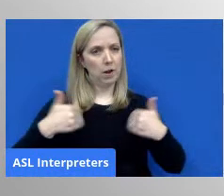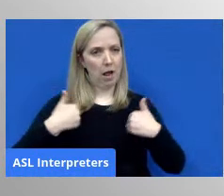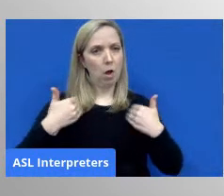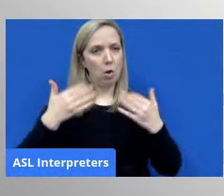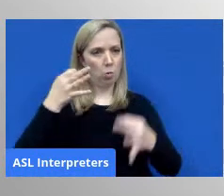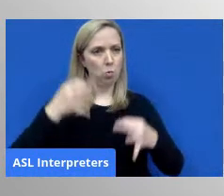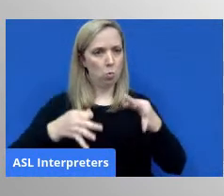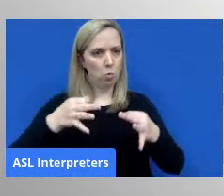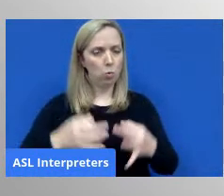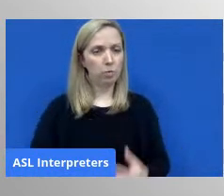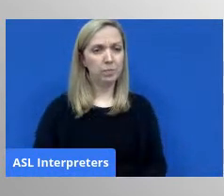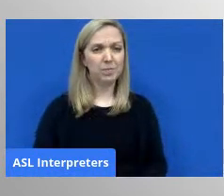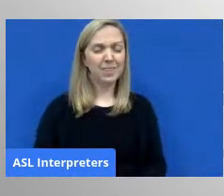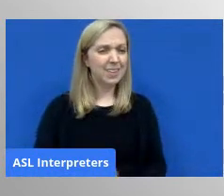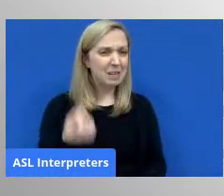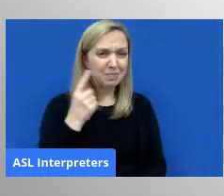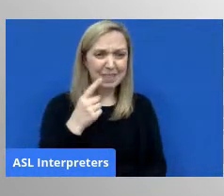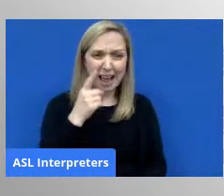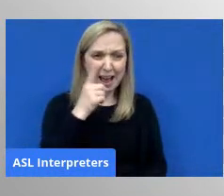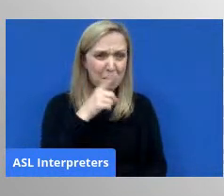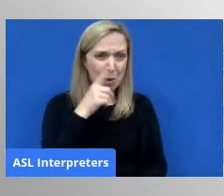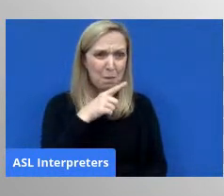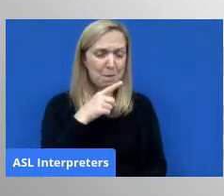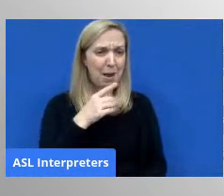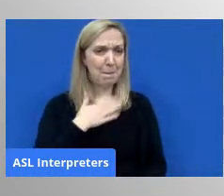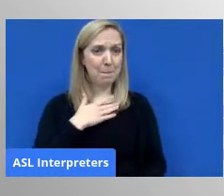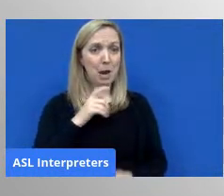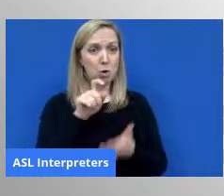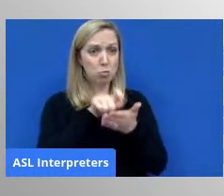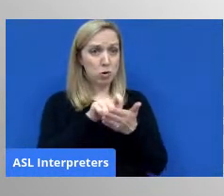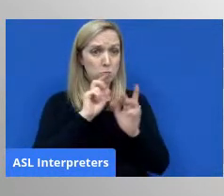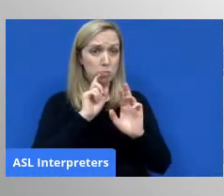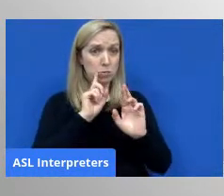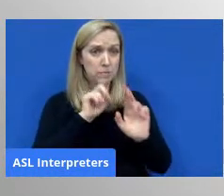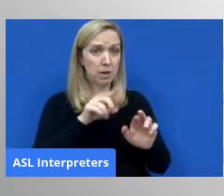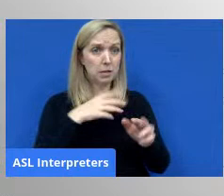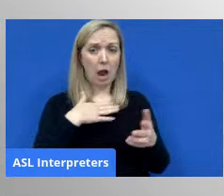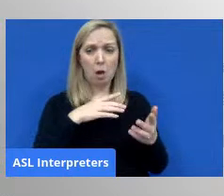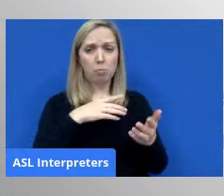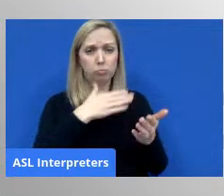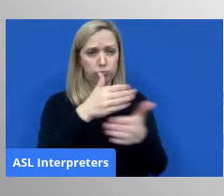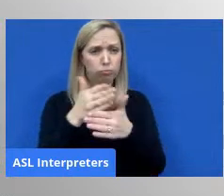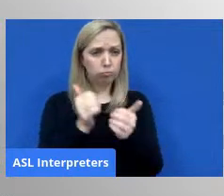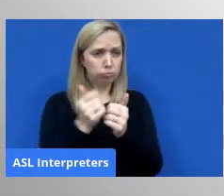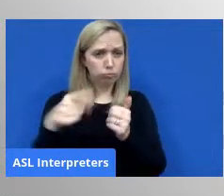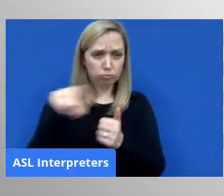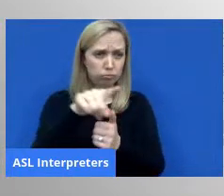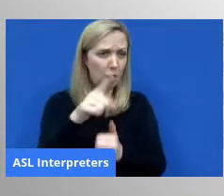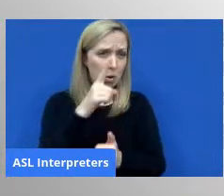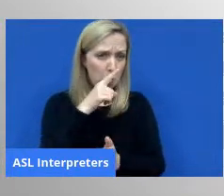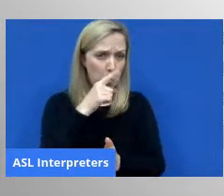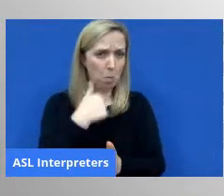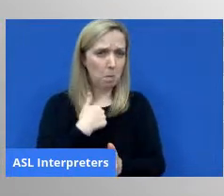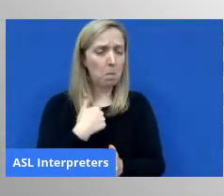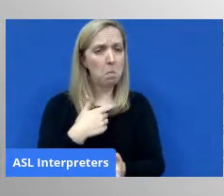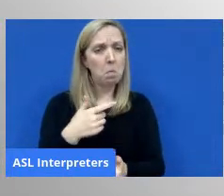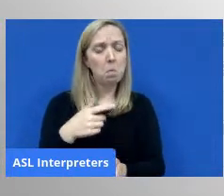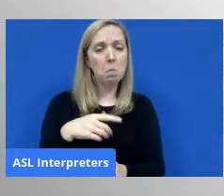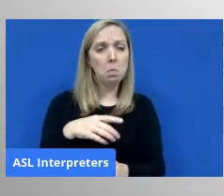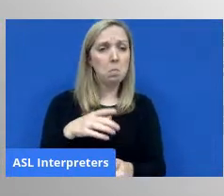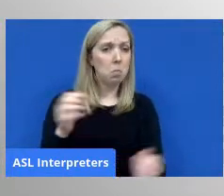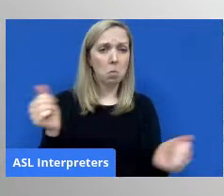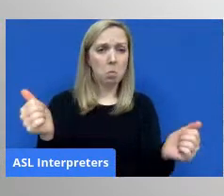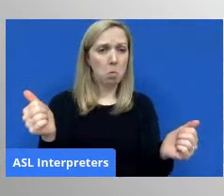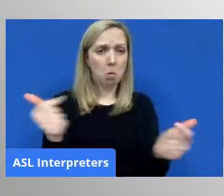And I don't mind sharing these written responses with you, Mr. Davis, and I can share that with the entire